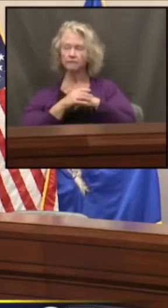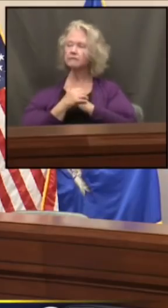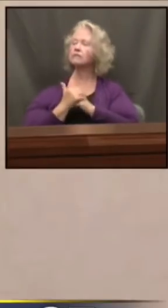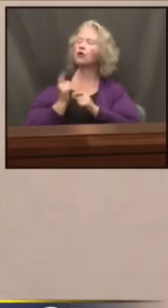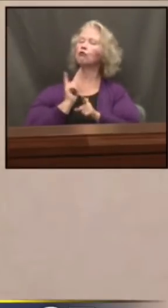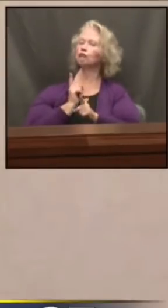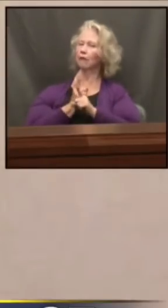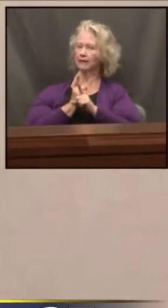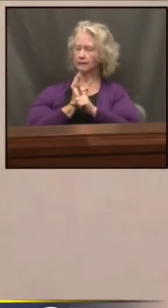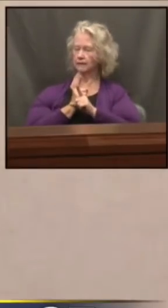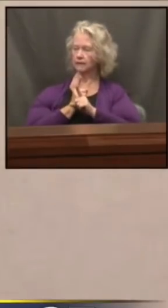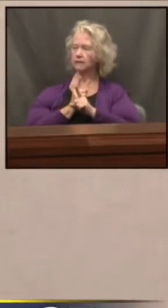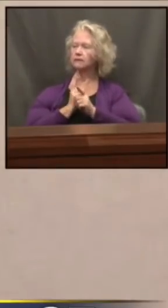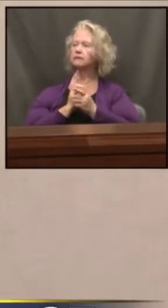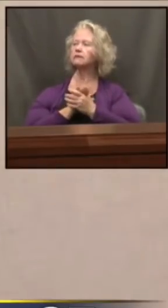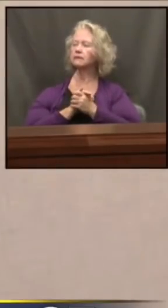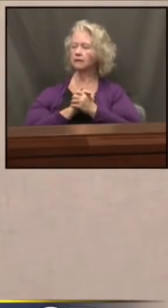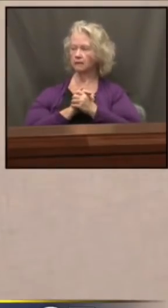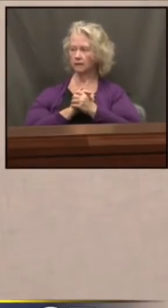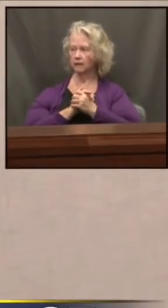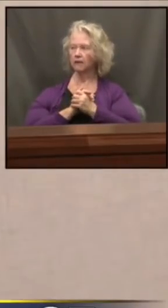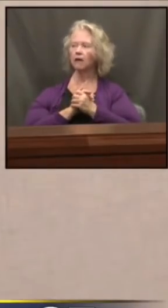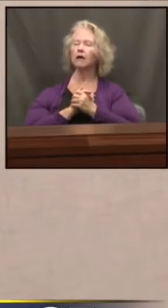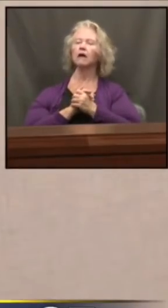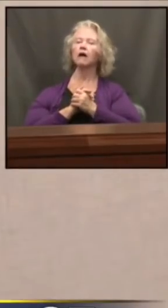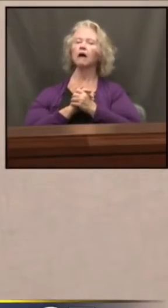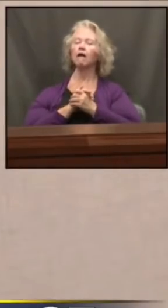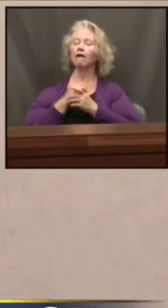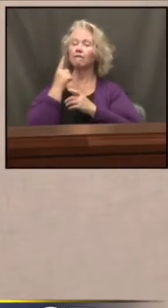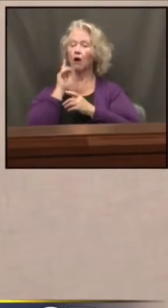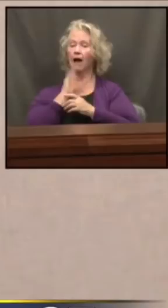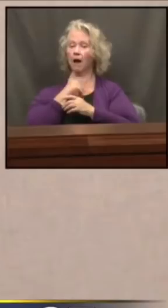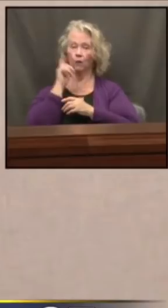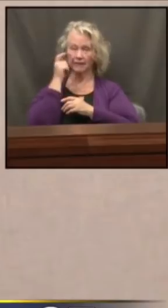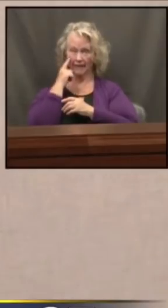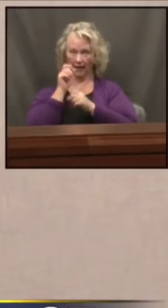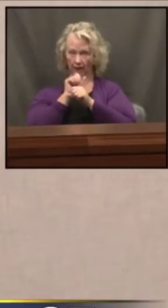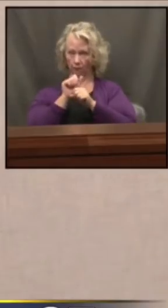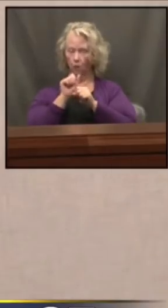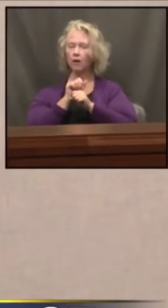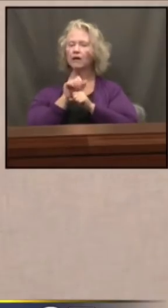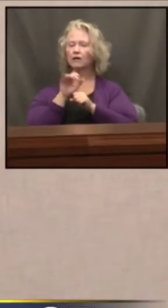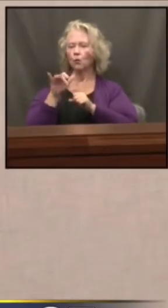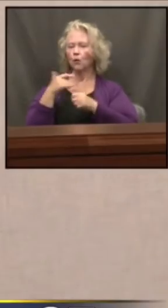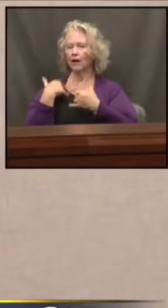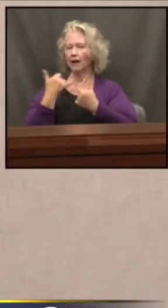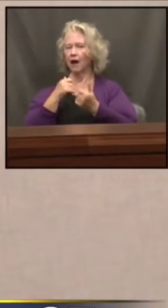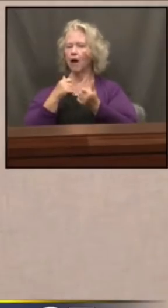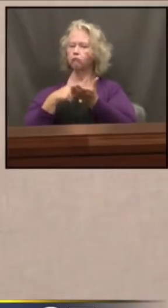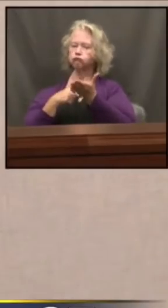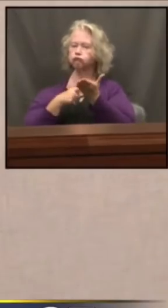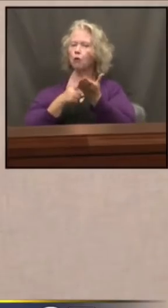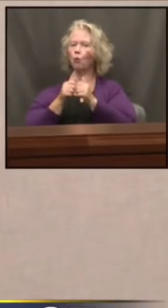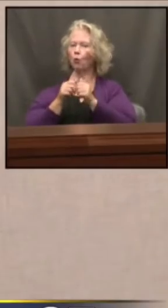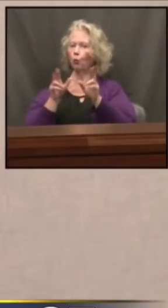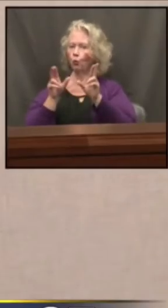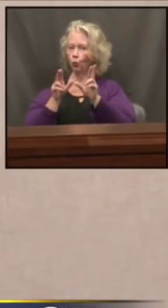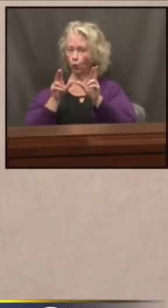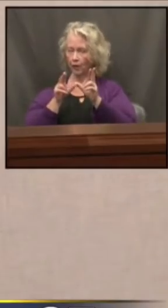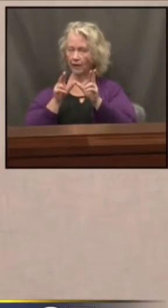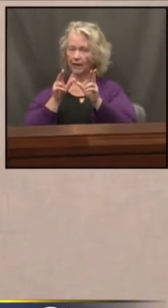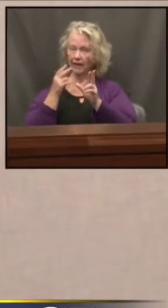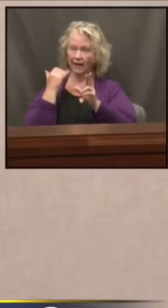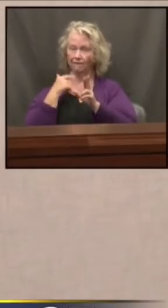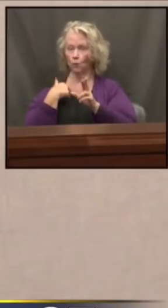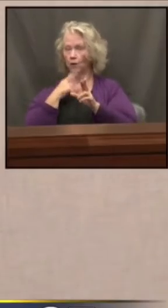Right. So we are, with regards to state employees, that's one of the items that we're negotiating with unions about whether we will